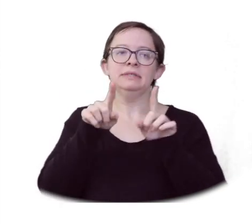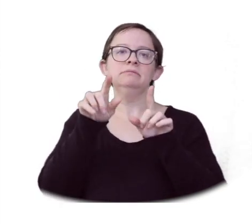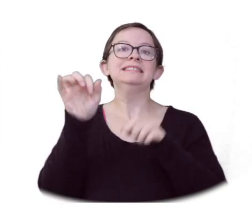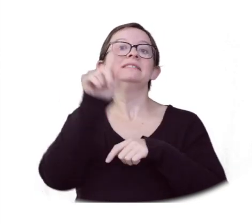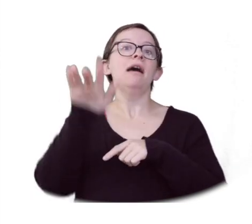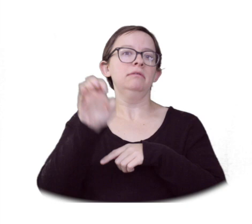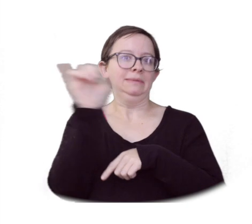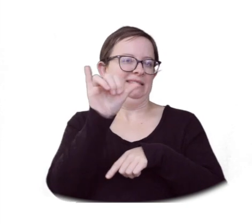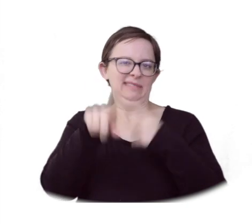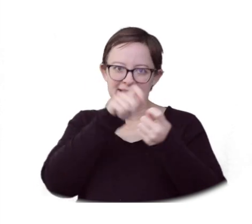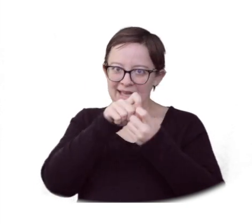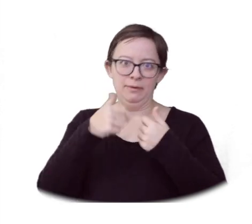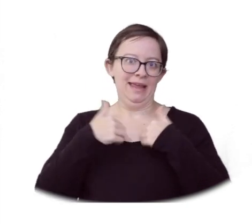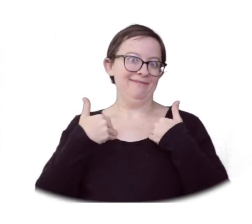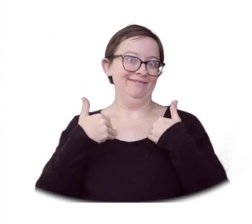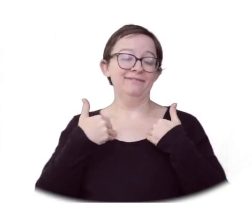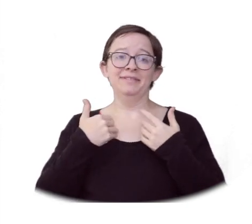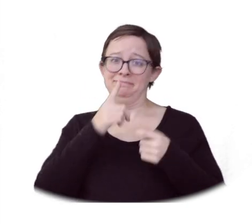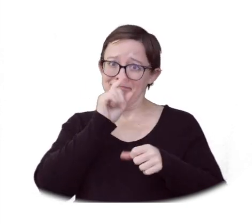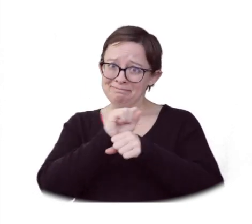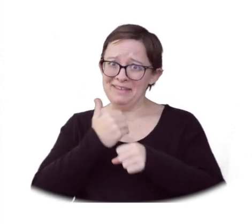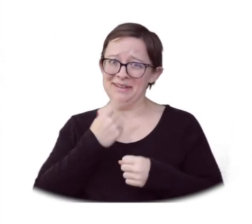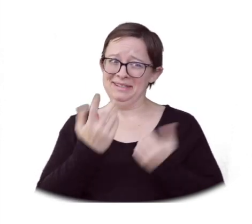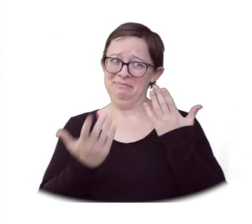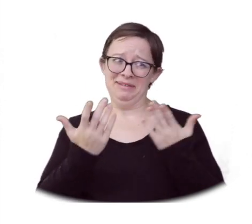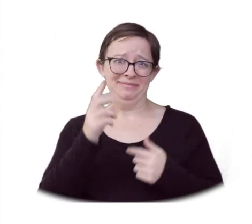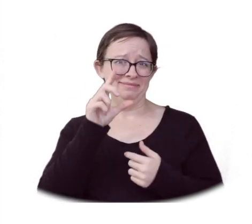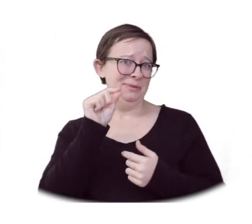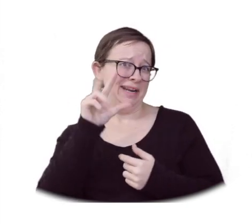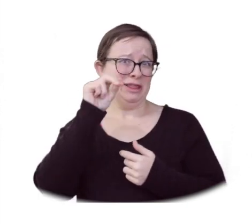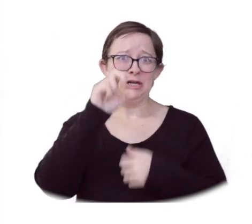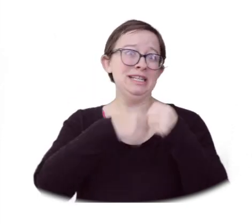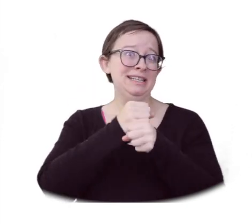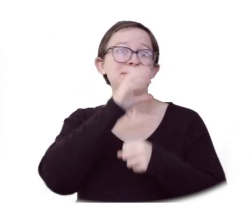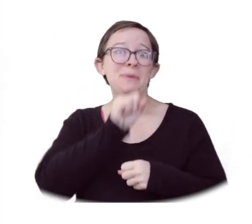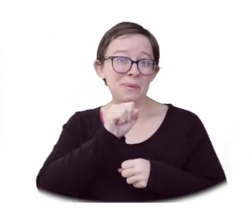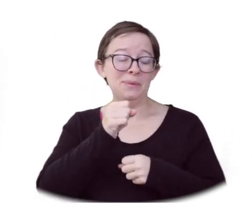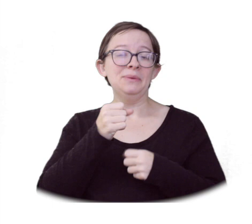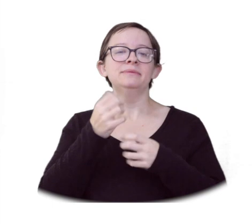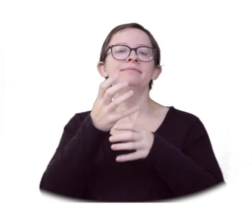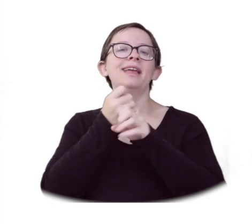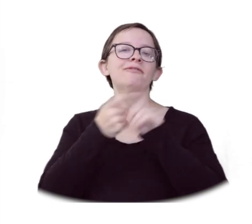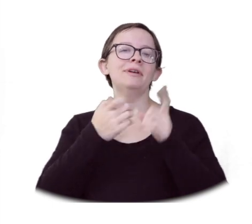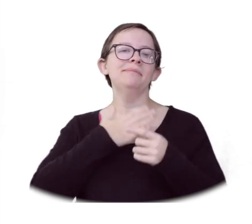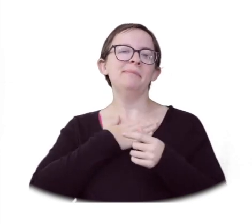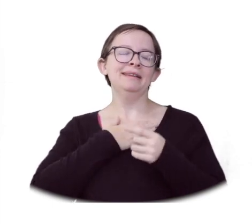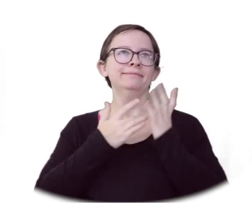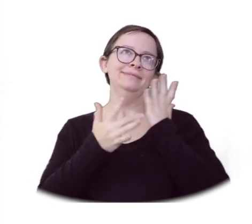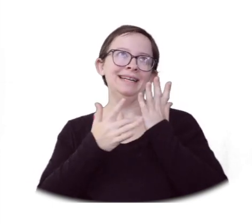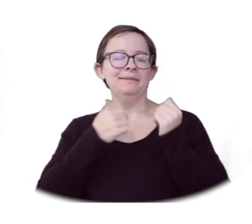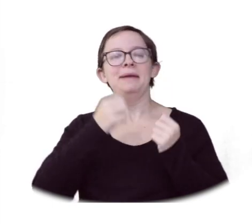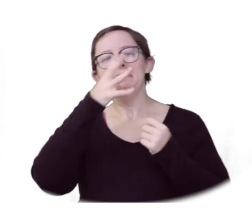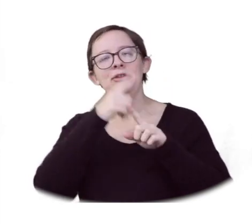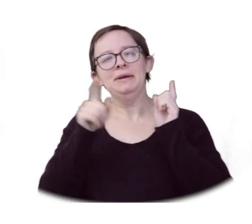color-wise, but this style is exactly what we have. And we actually have one that's probably like 20 or 30 years old. We got it